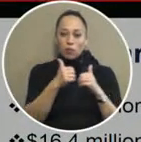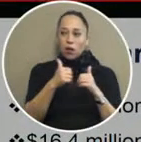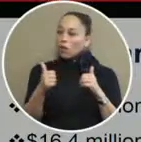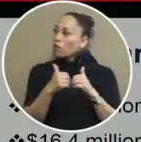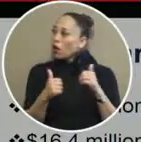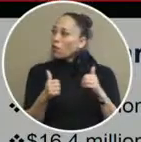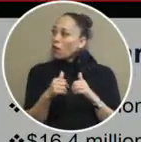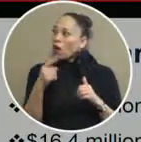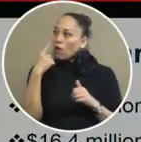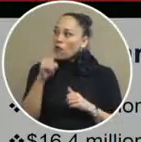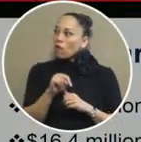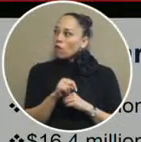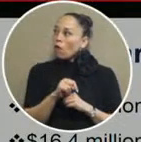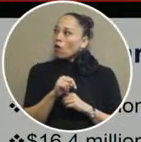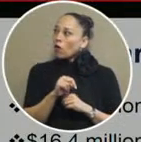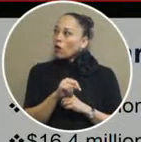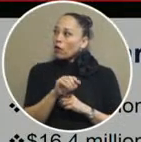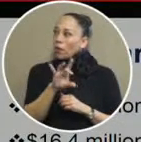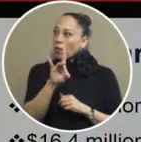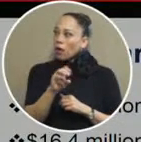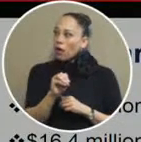for the public health and safety response,